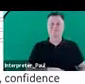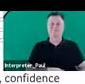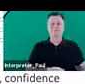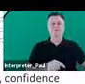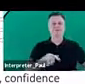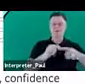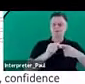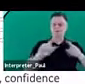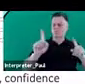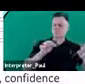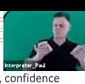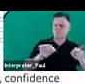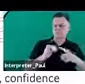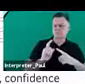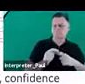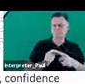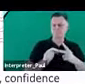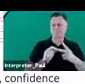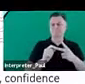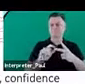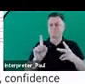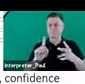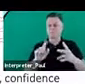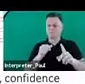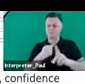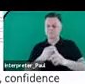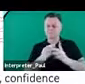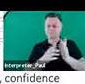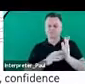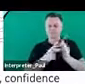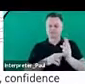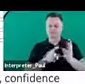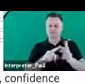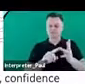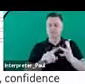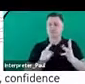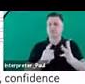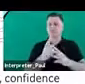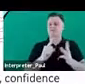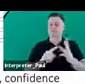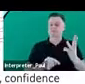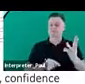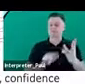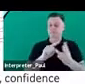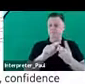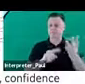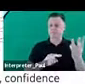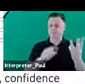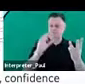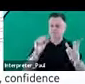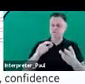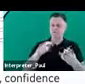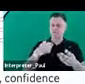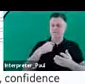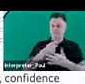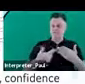fact, what's the situation, what was the implication, and actually what happened as a result of that, remembering that we want to position our